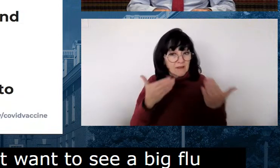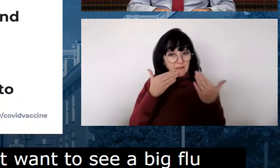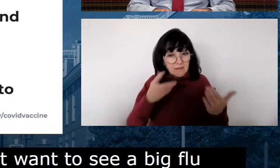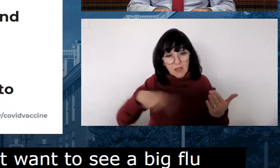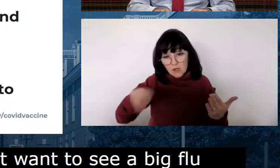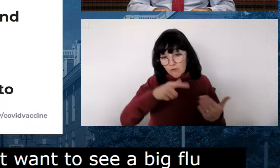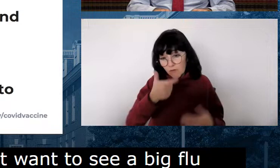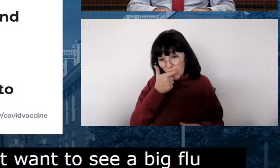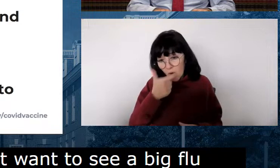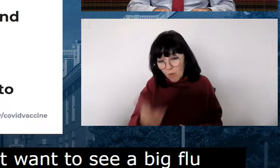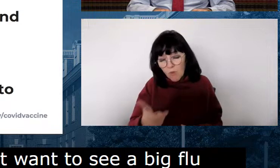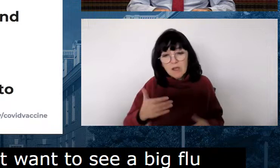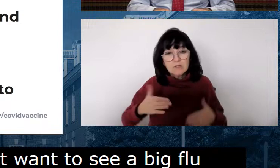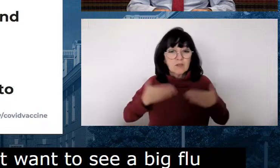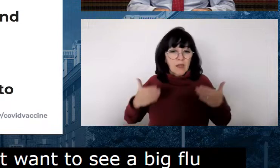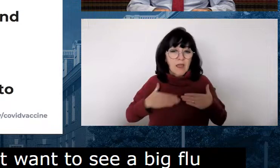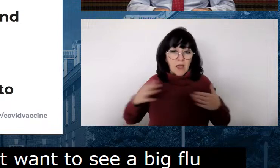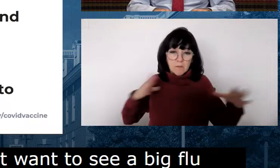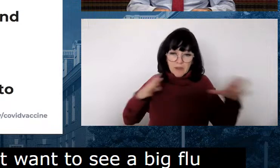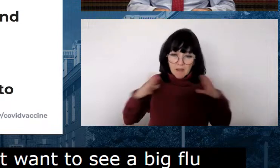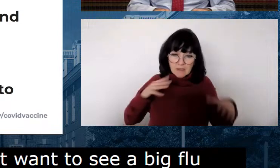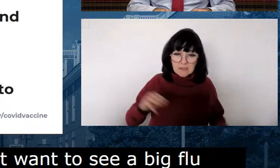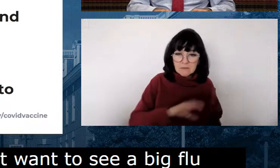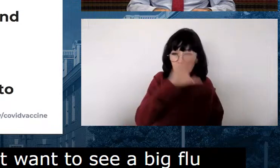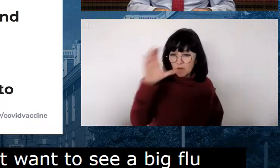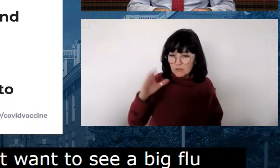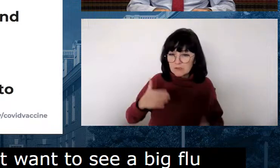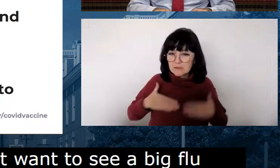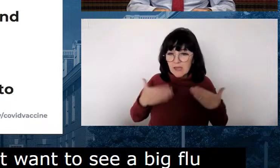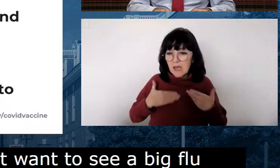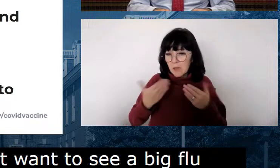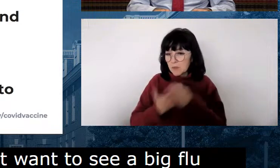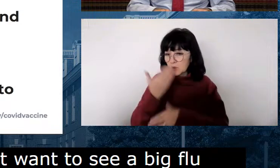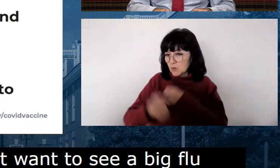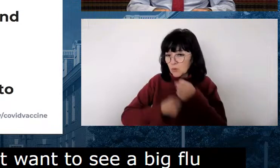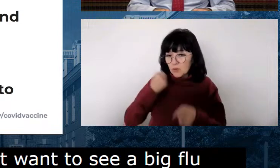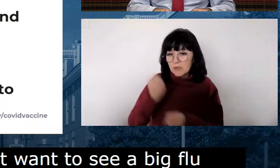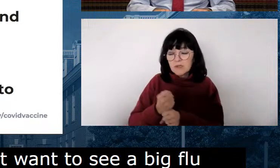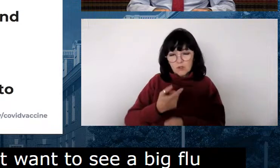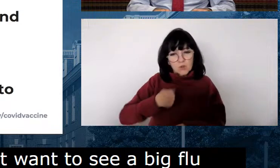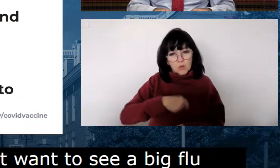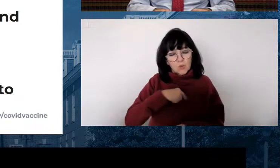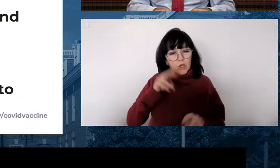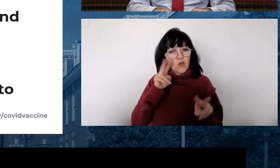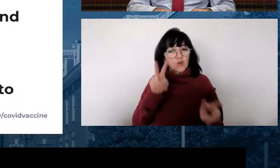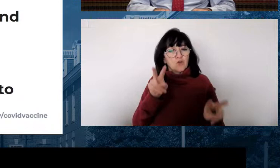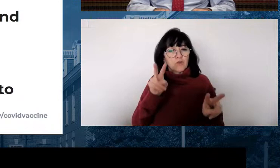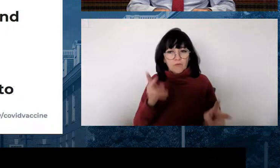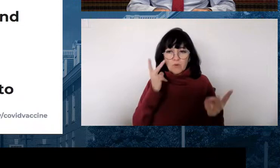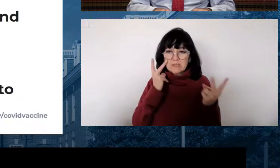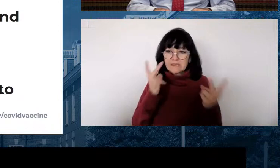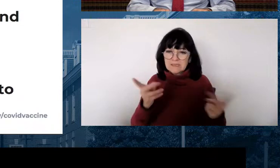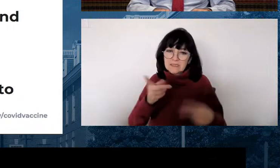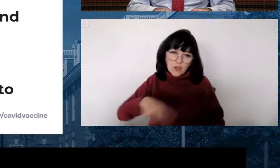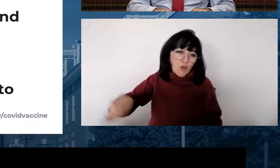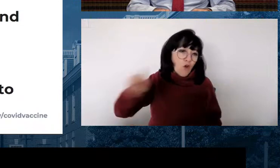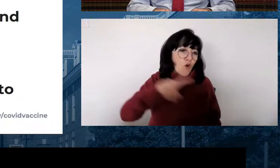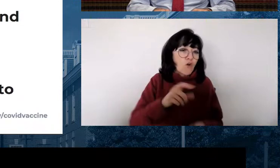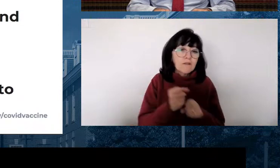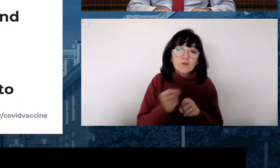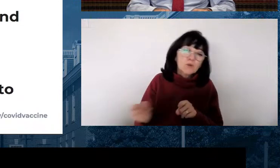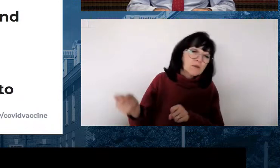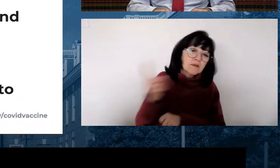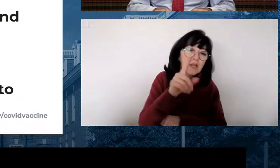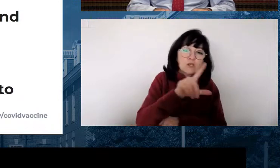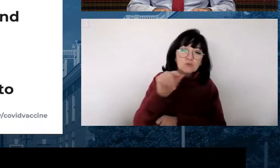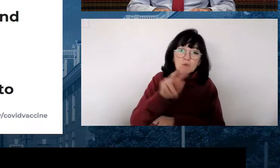holidays, Merry Christmas, a Happy New Year, and we look forward to seeing you next year. Be safe,